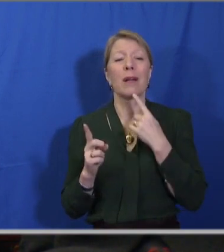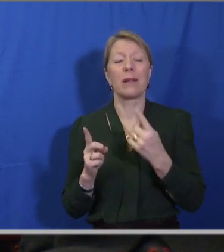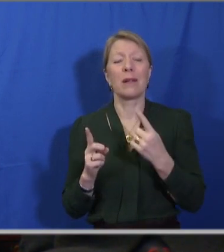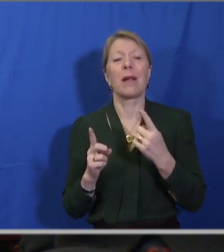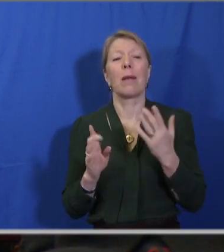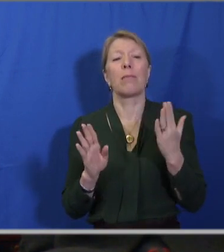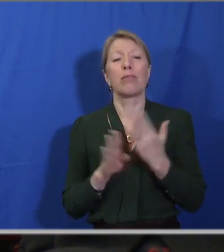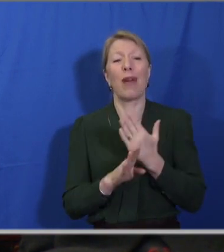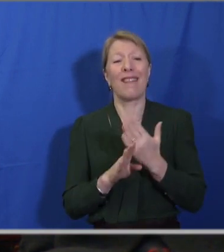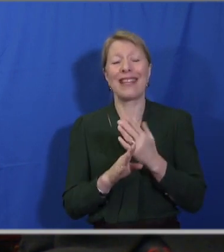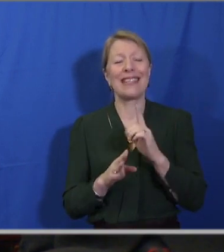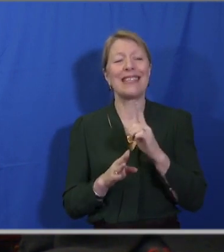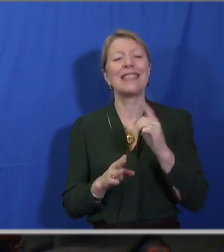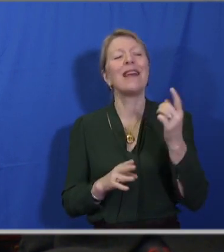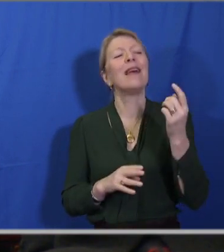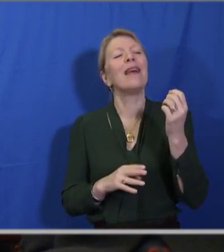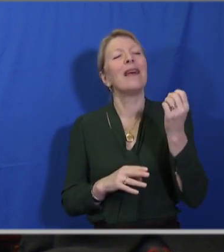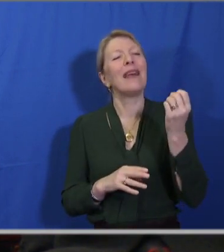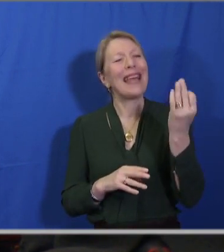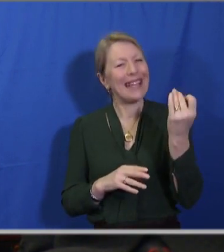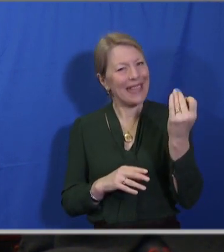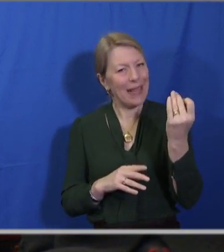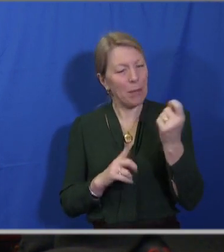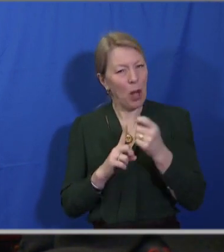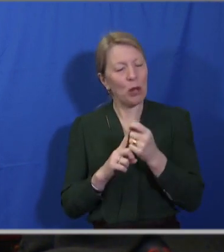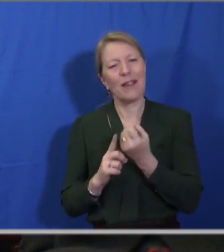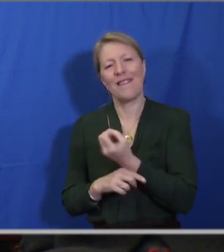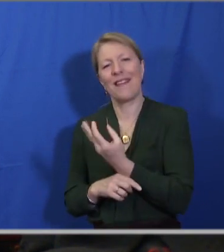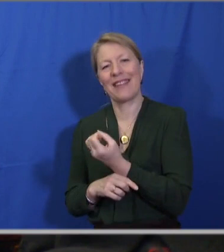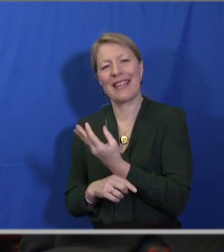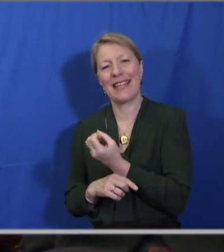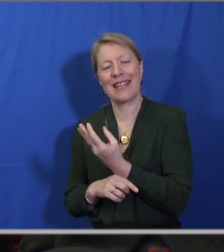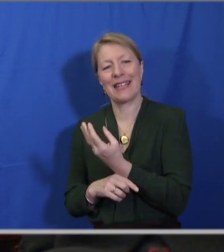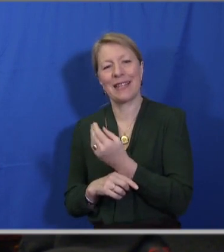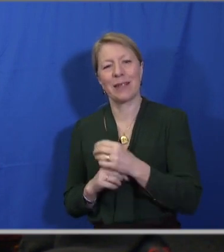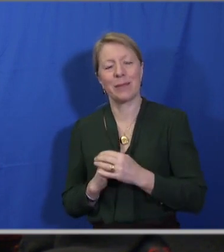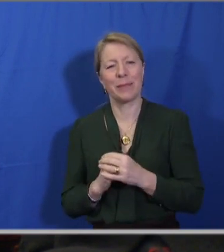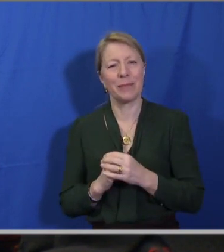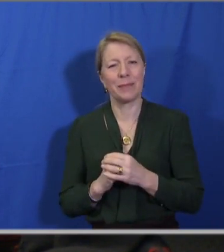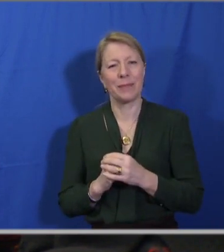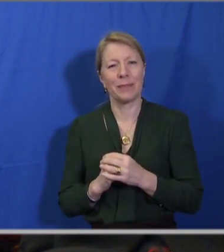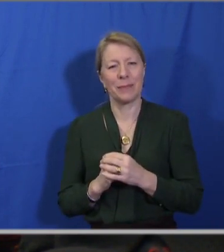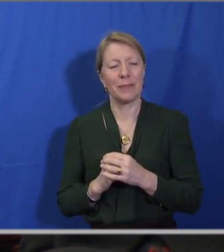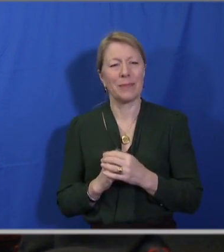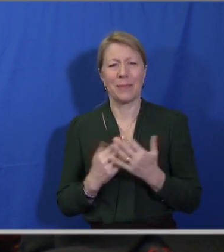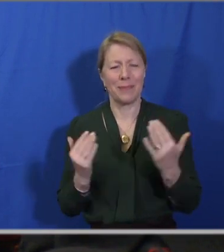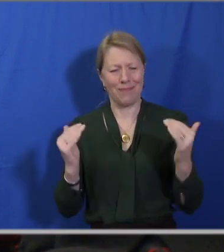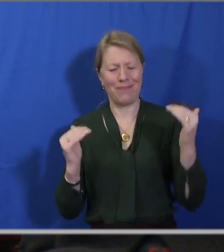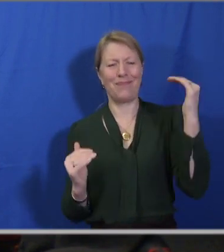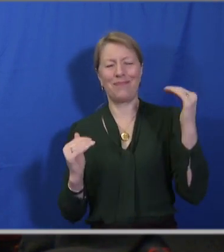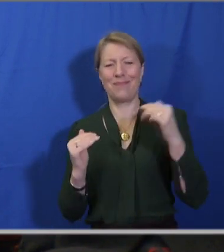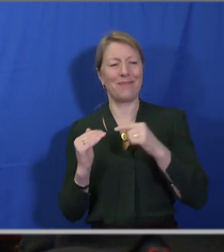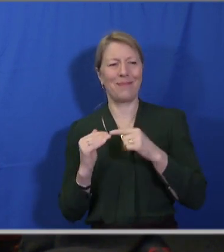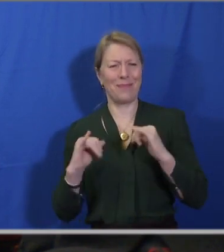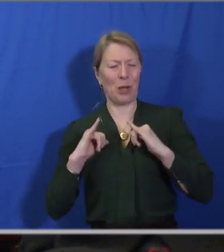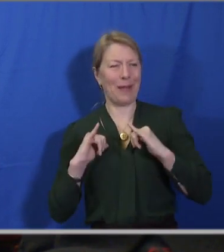and £15 for direct payment users. Why are we keeping it so low when the providers are getting